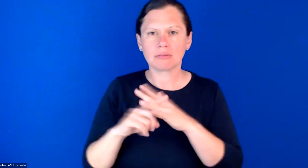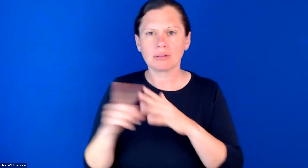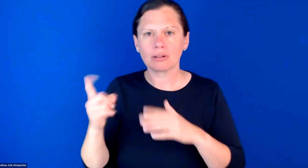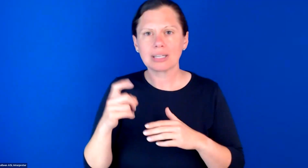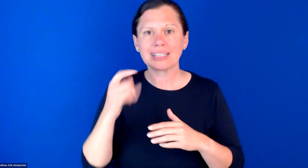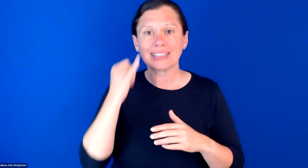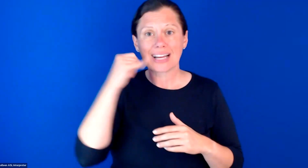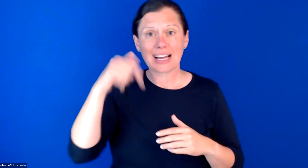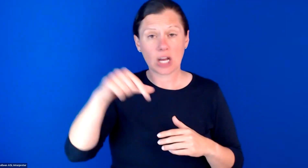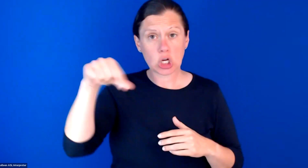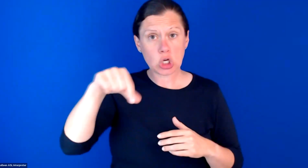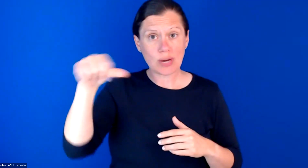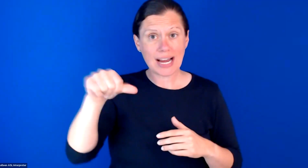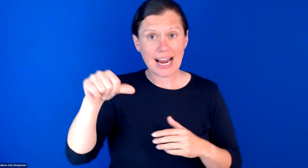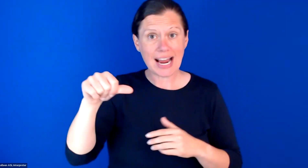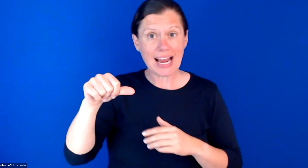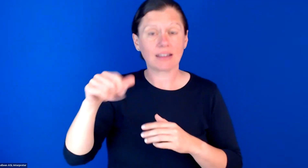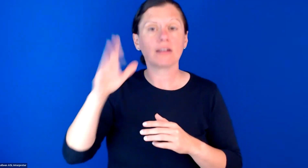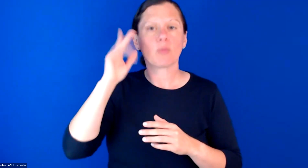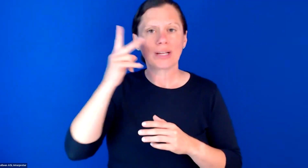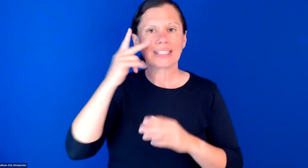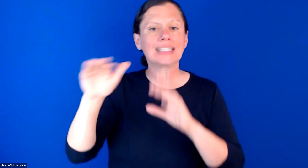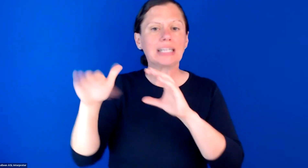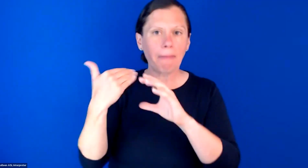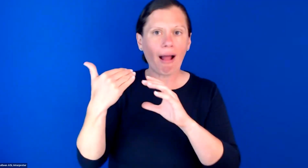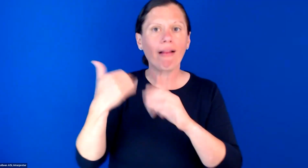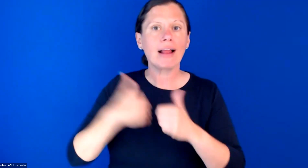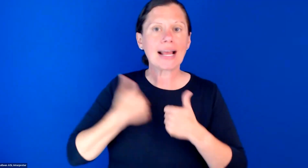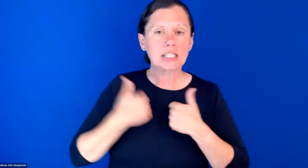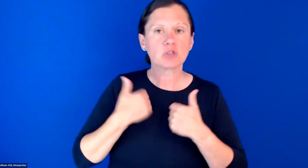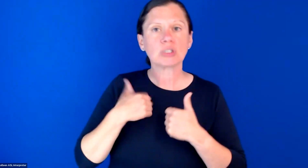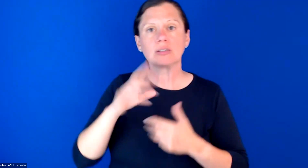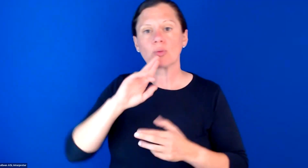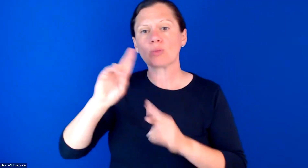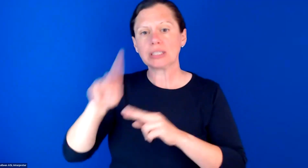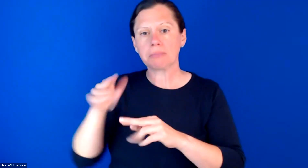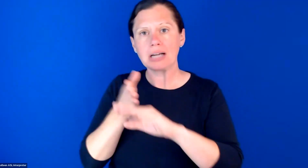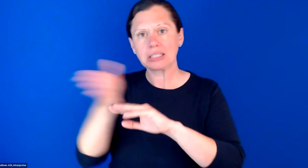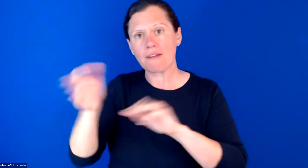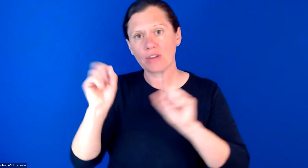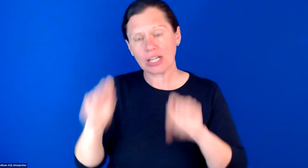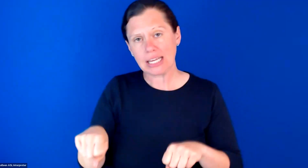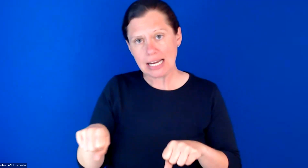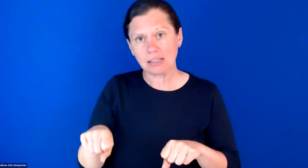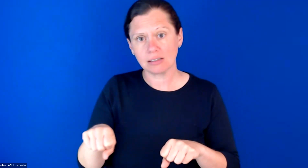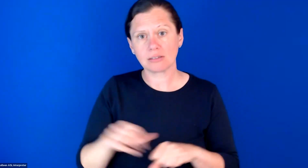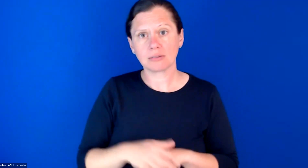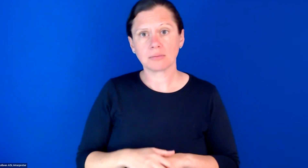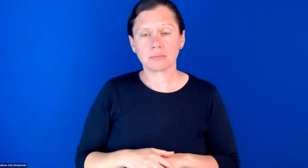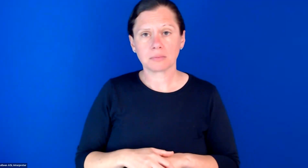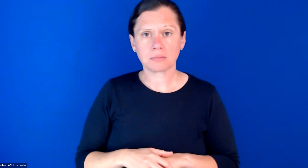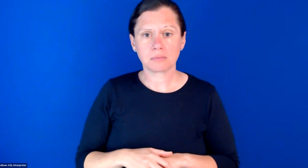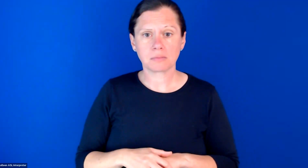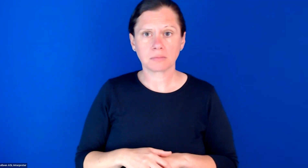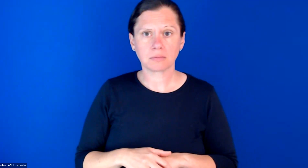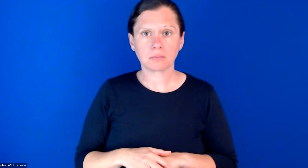email address from your registration and we'll try and respond to you guys after the webinar. And I'm seeing